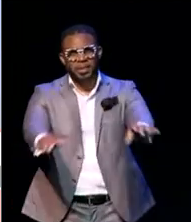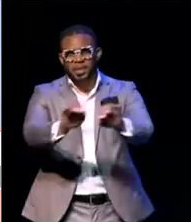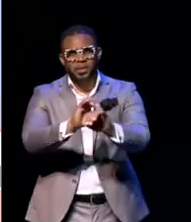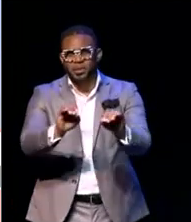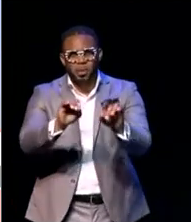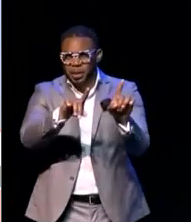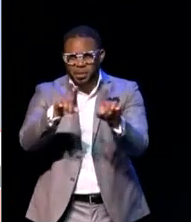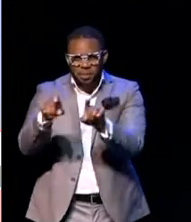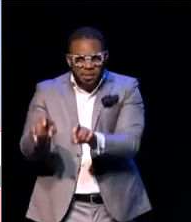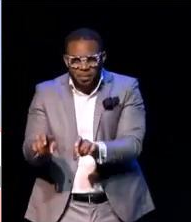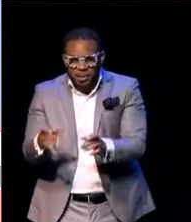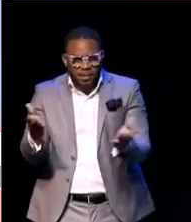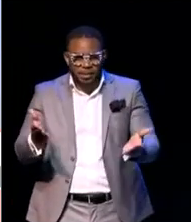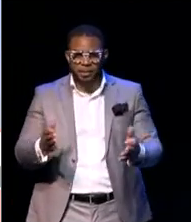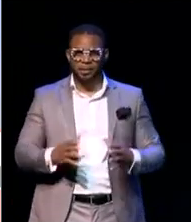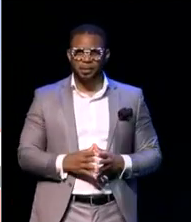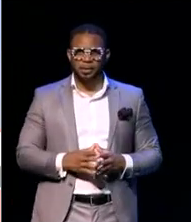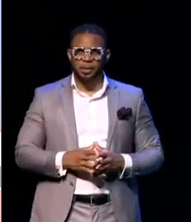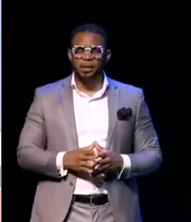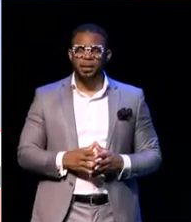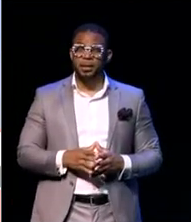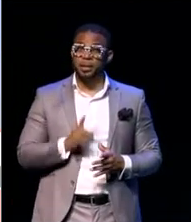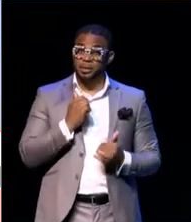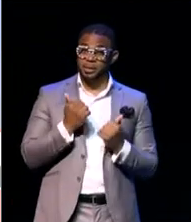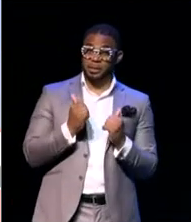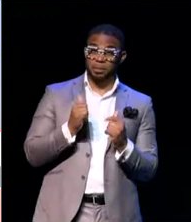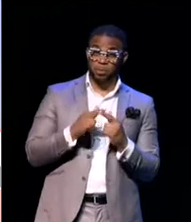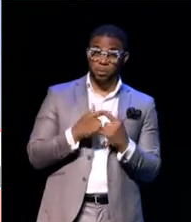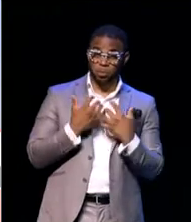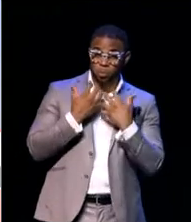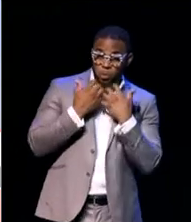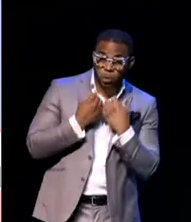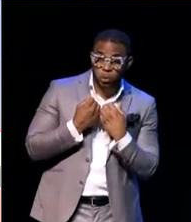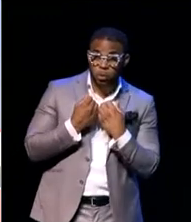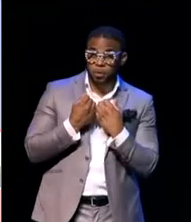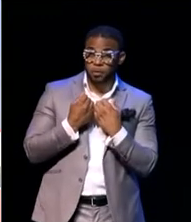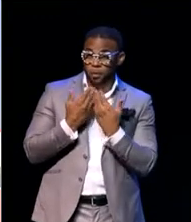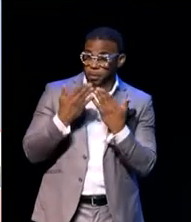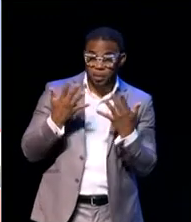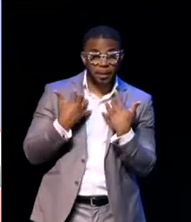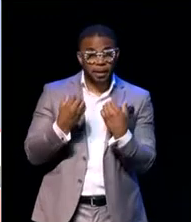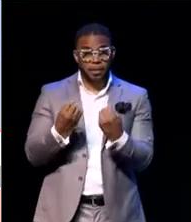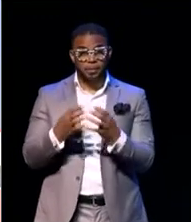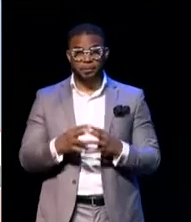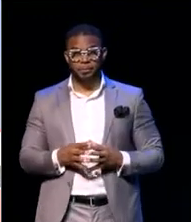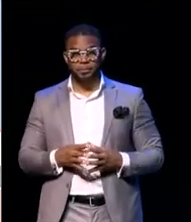no experimentation here. There's an attempt to preserve public health.